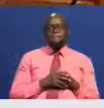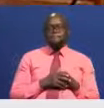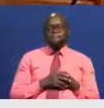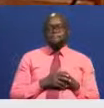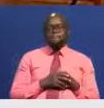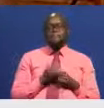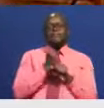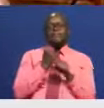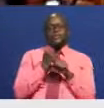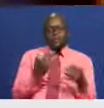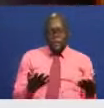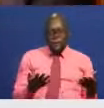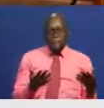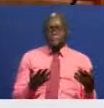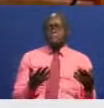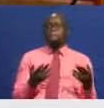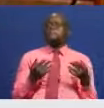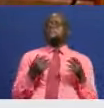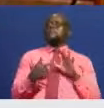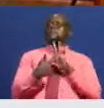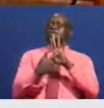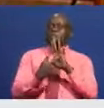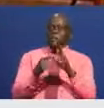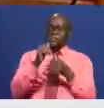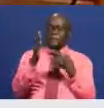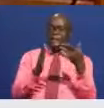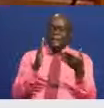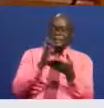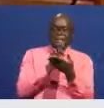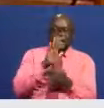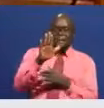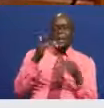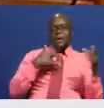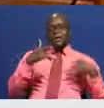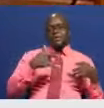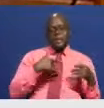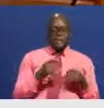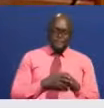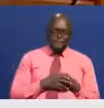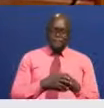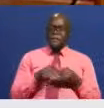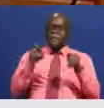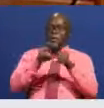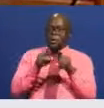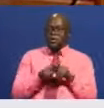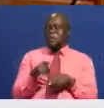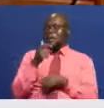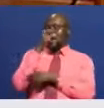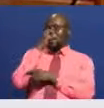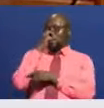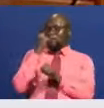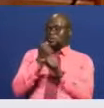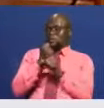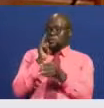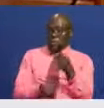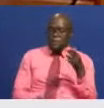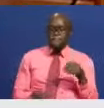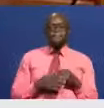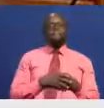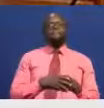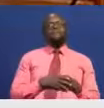to, you know, demonstrate and share their concerns, I also wish